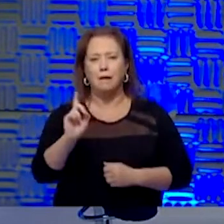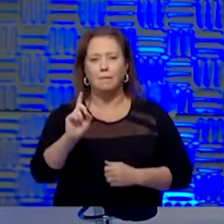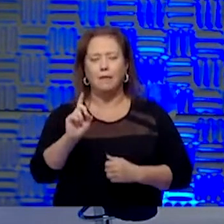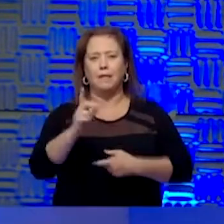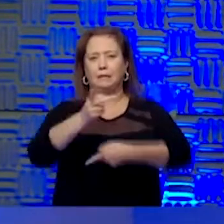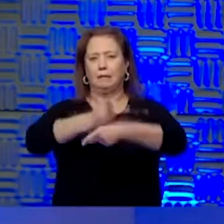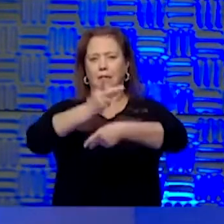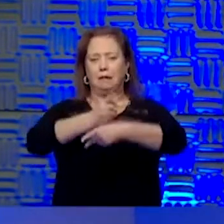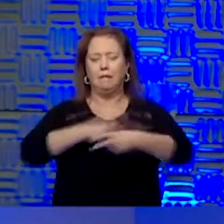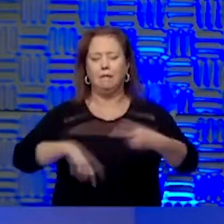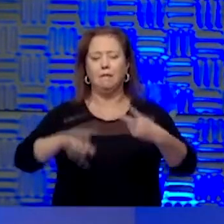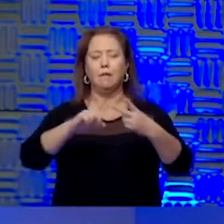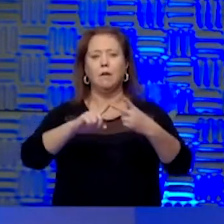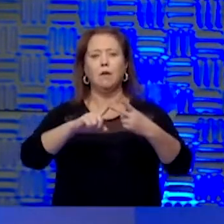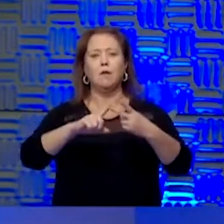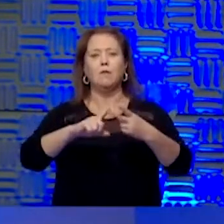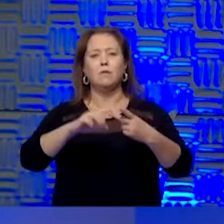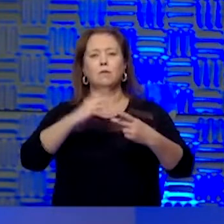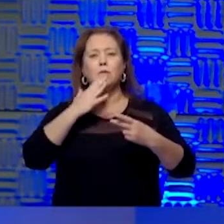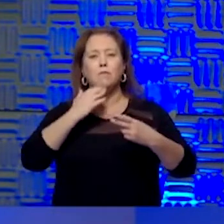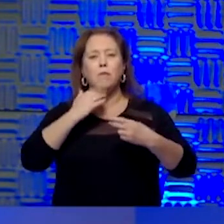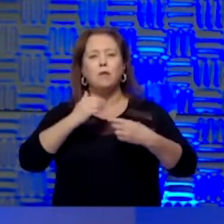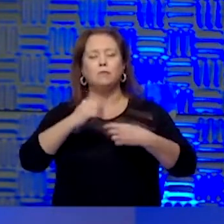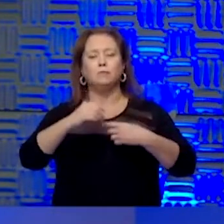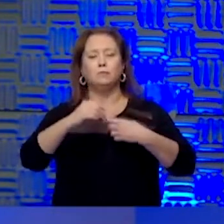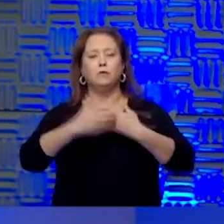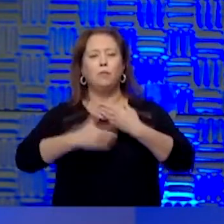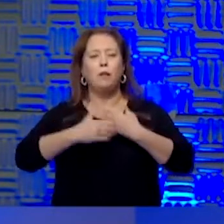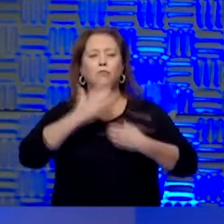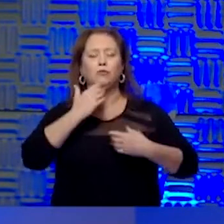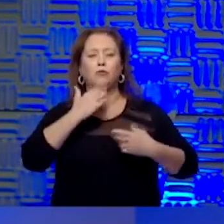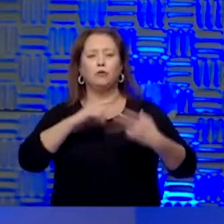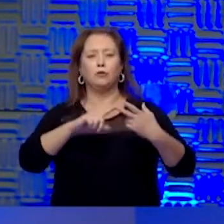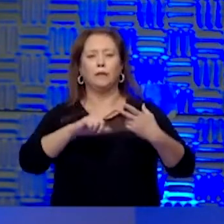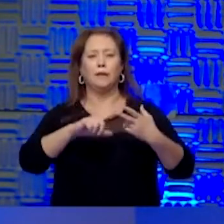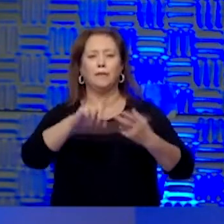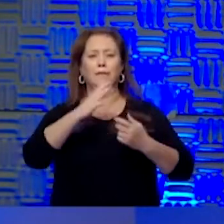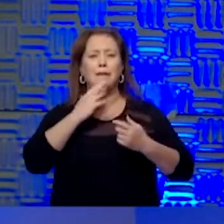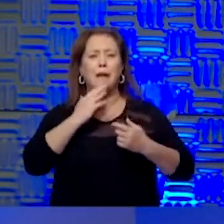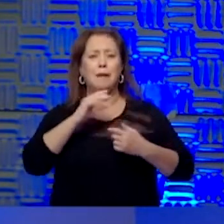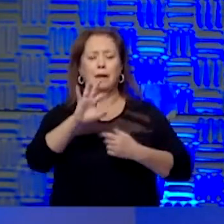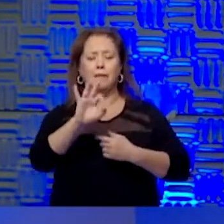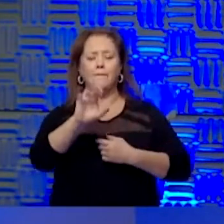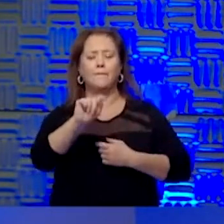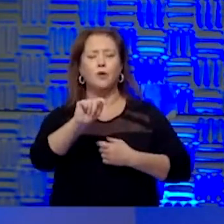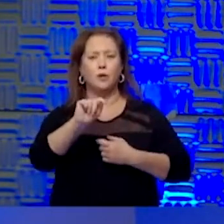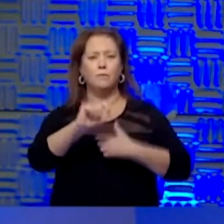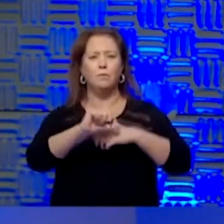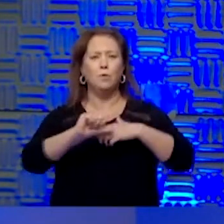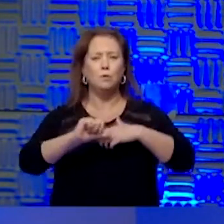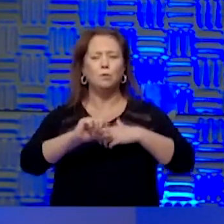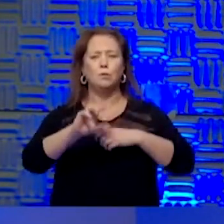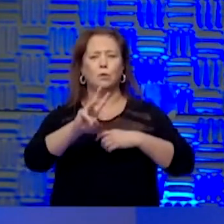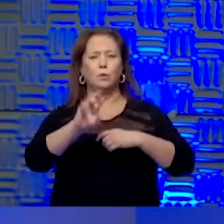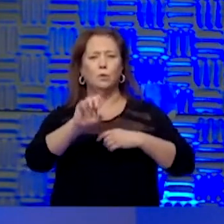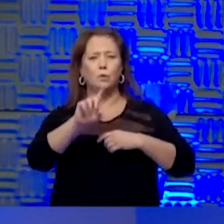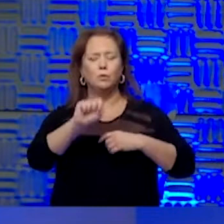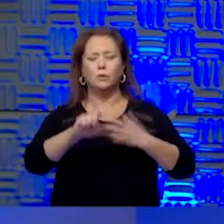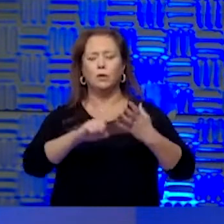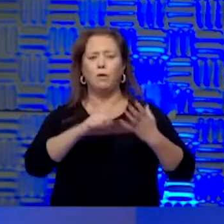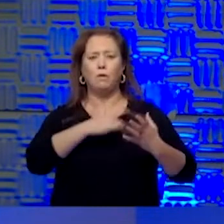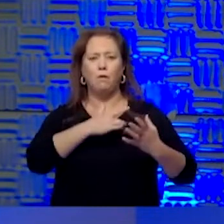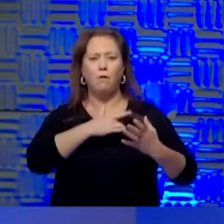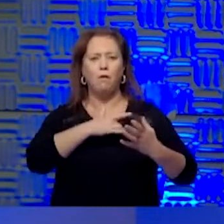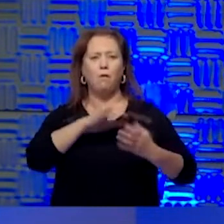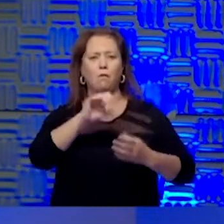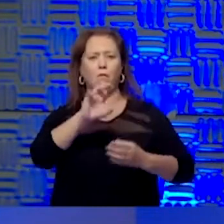and optimized, keeping your blood sugars down. If you have diabetic foot wounds, we need you to get those looked at. If you have coronary artery disease,